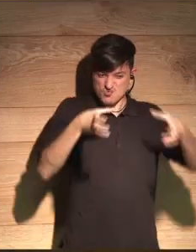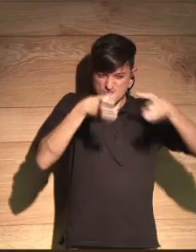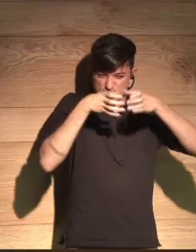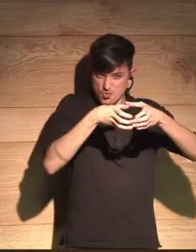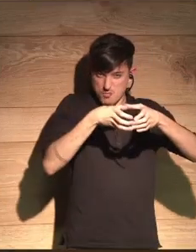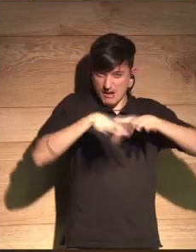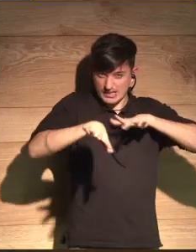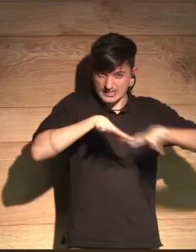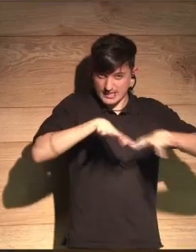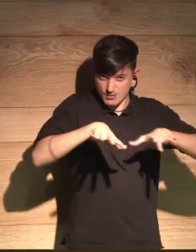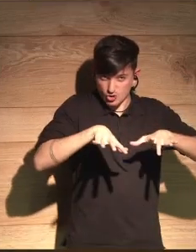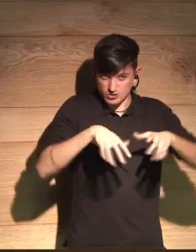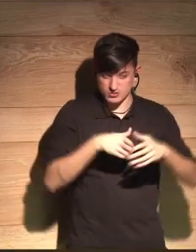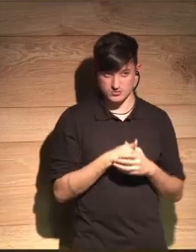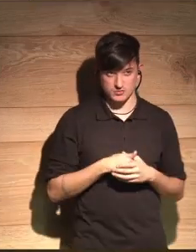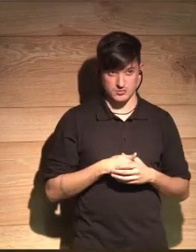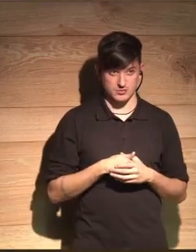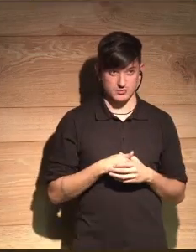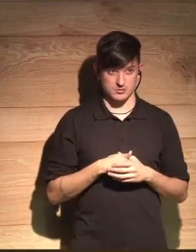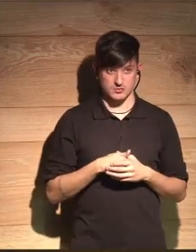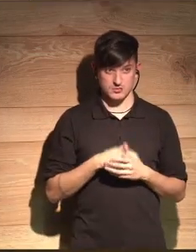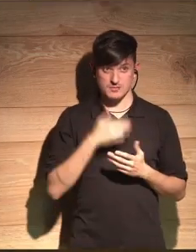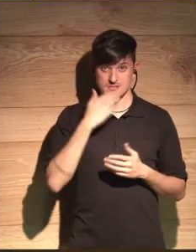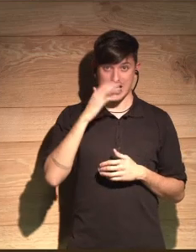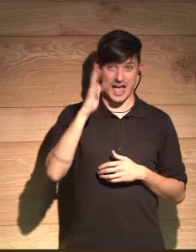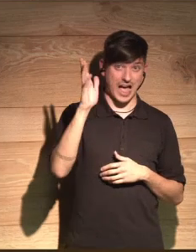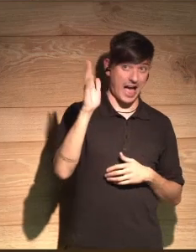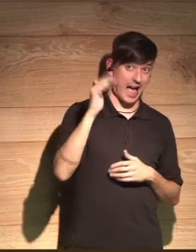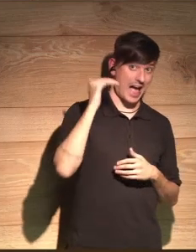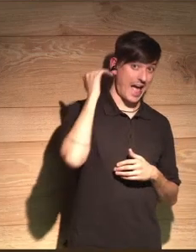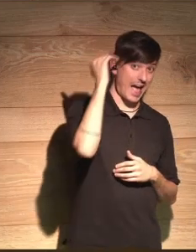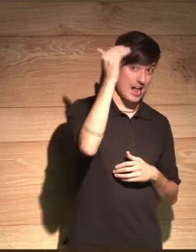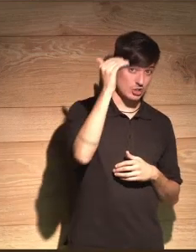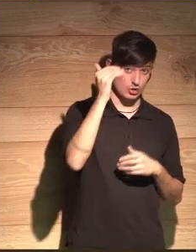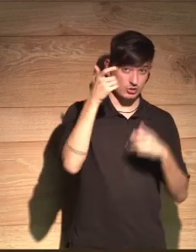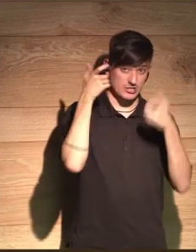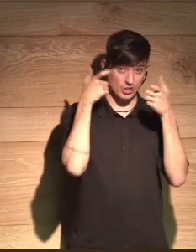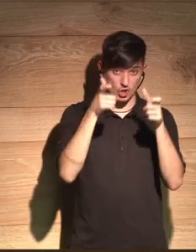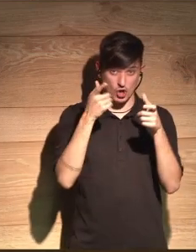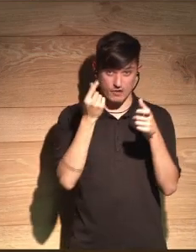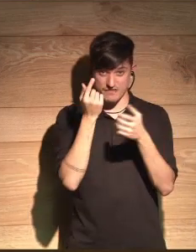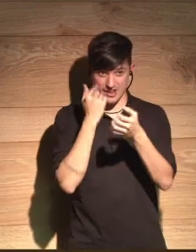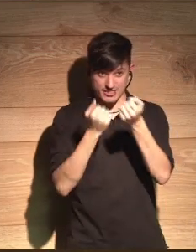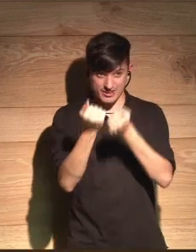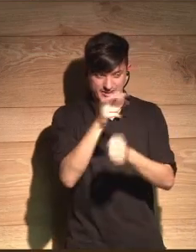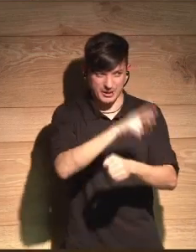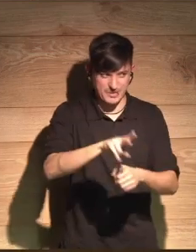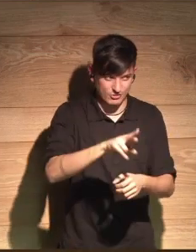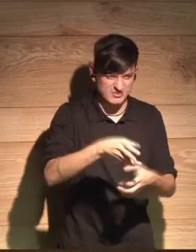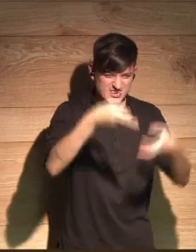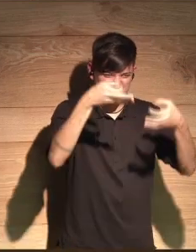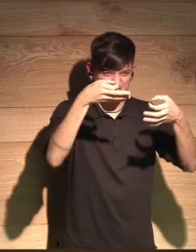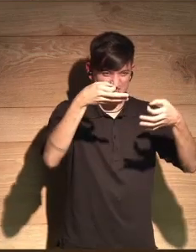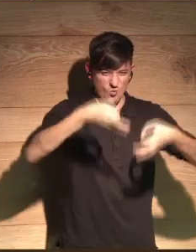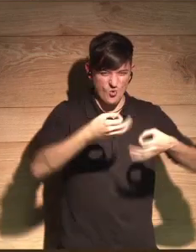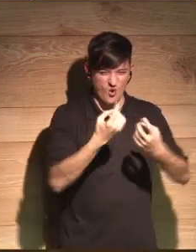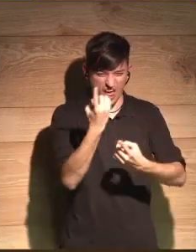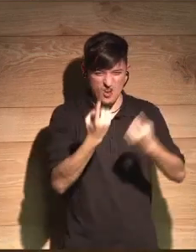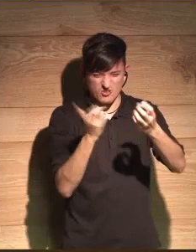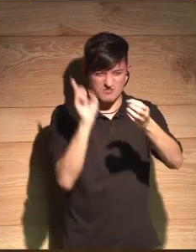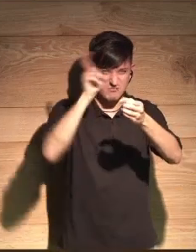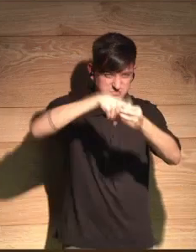land filled with asset-backed securities. The high financial sector, and I'm sure